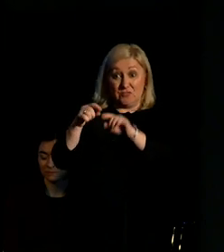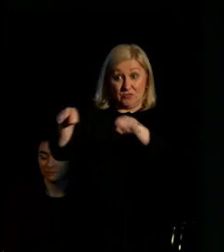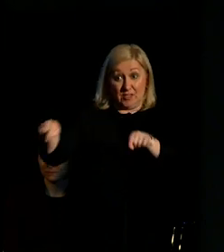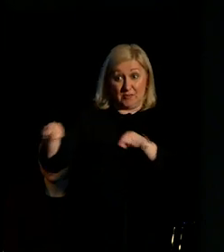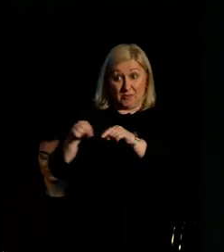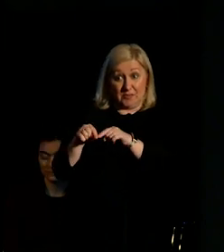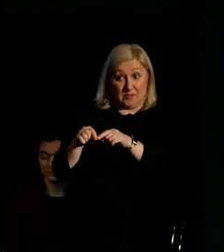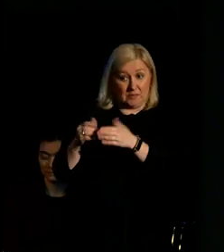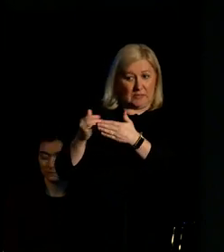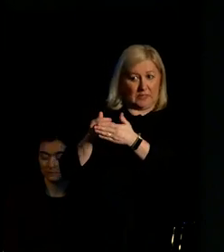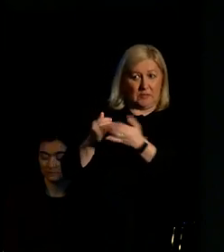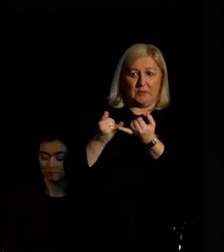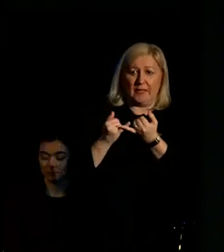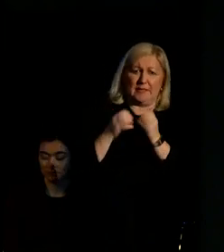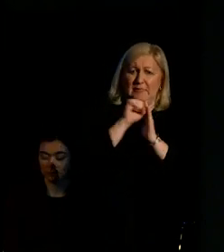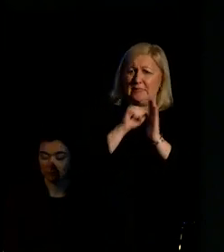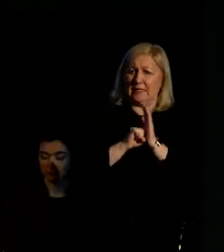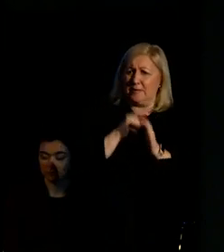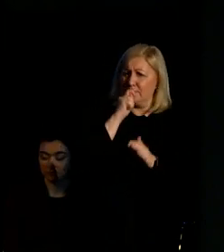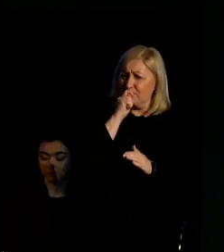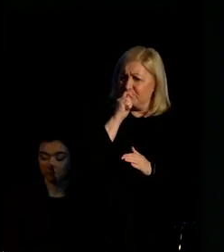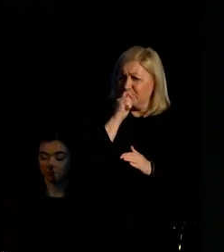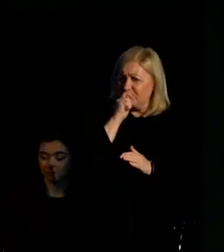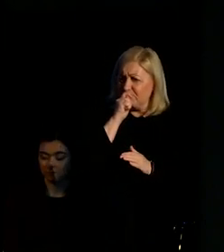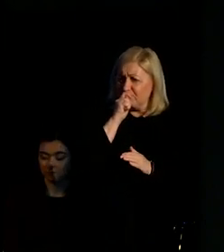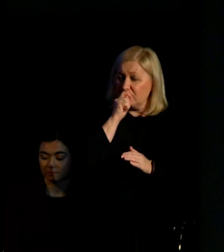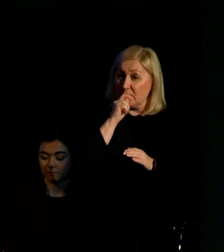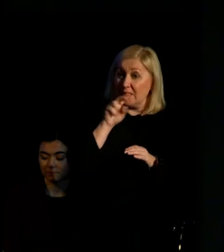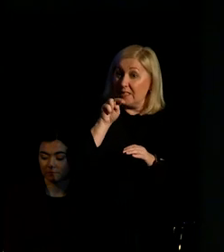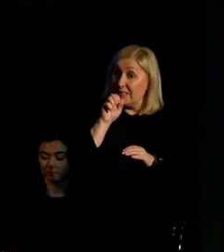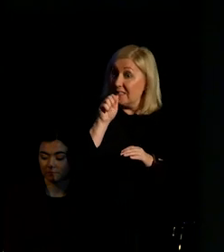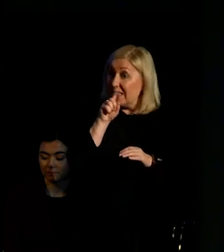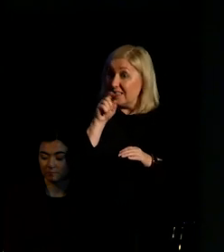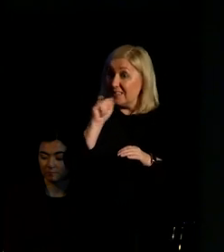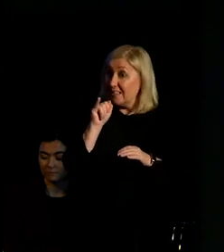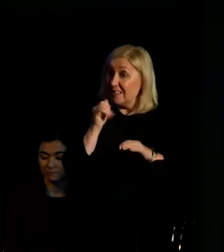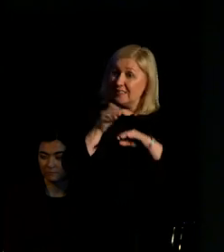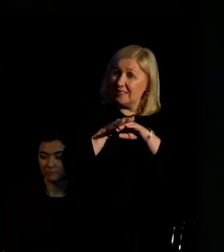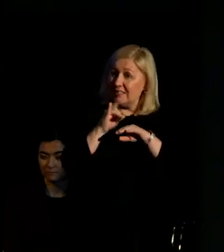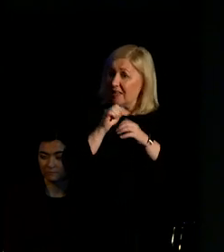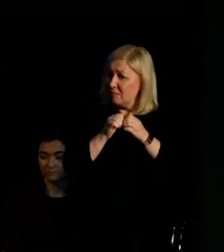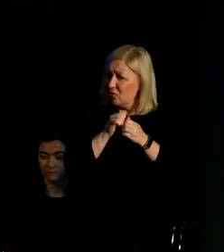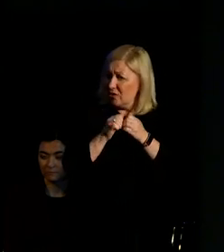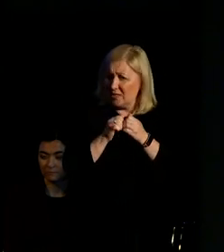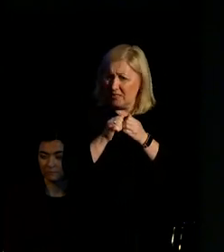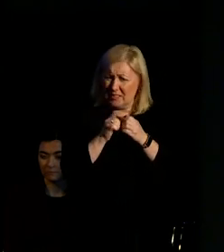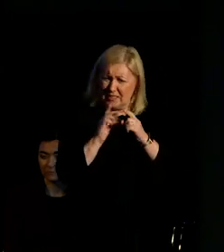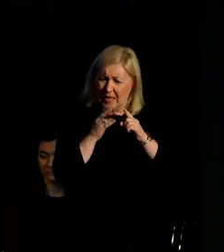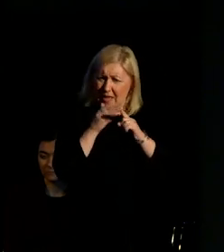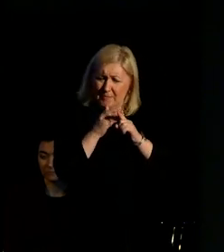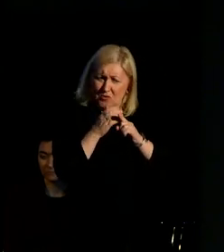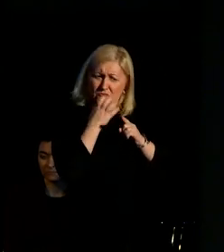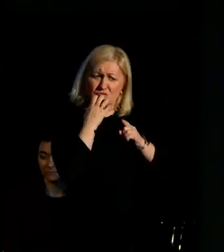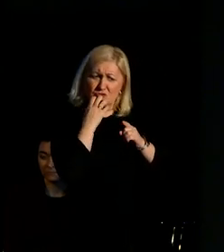like a state secret. The Nazi death machine was designed to eradicate not only the Jews